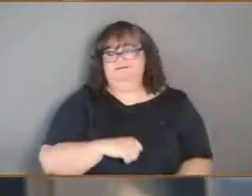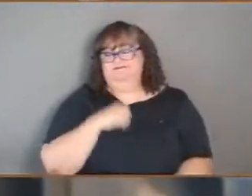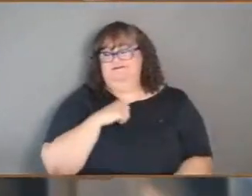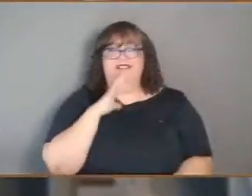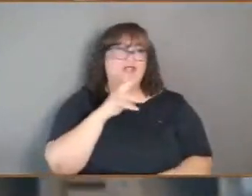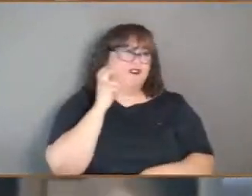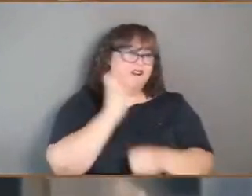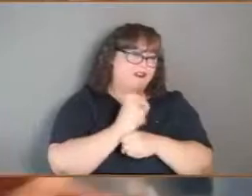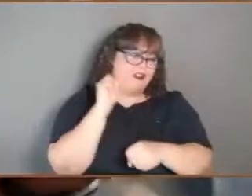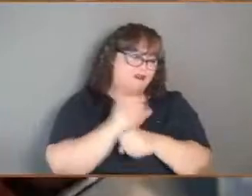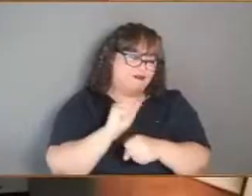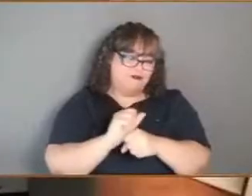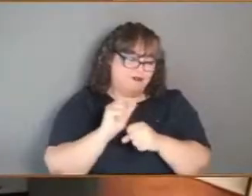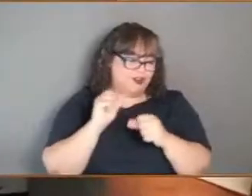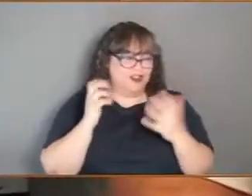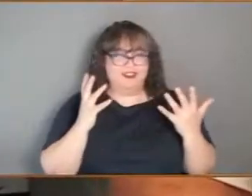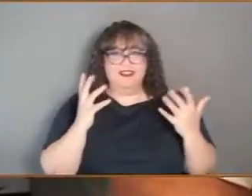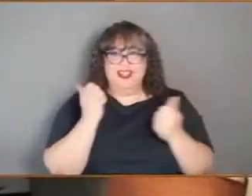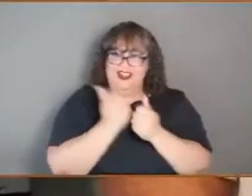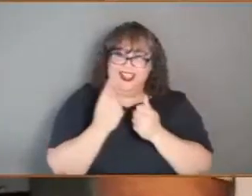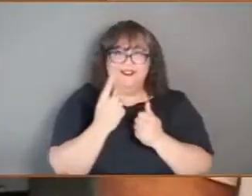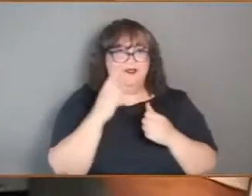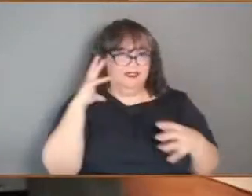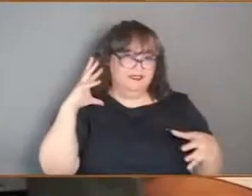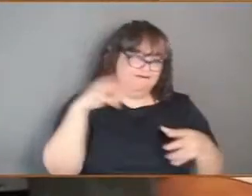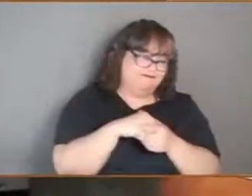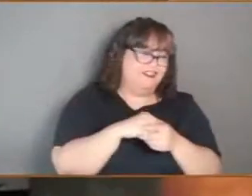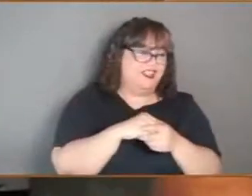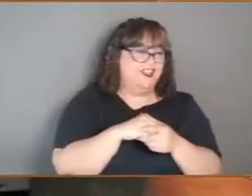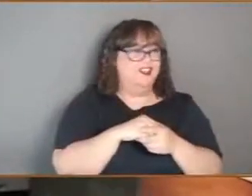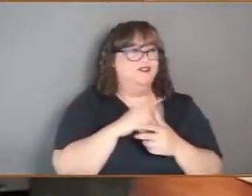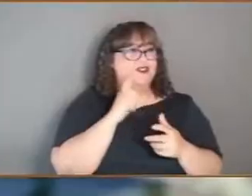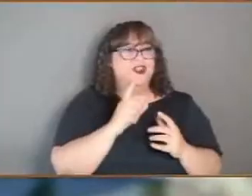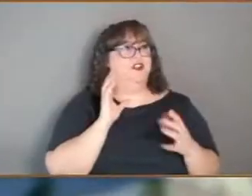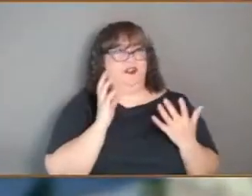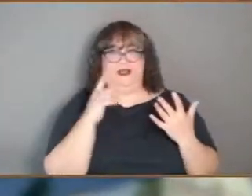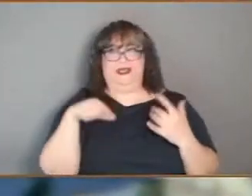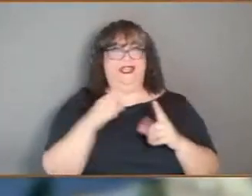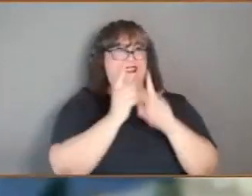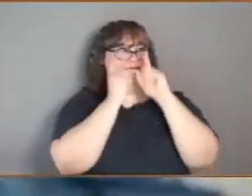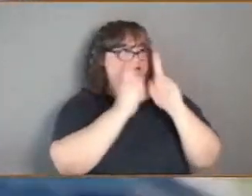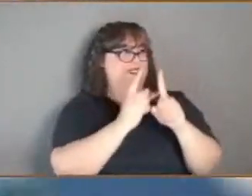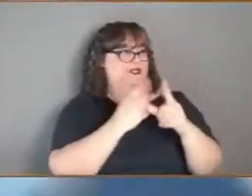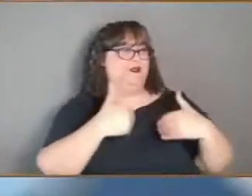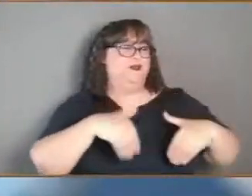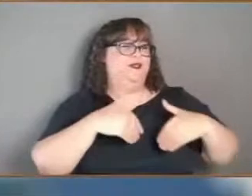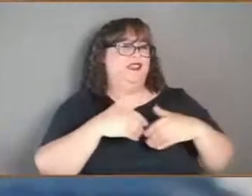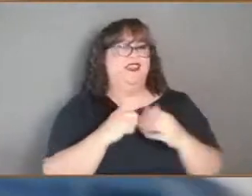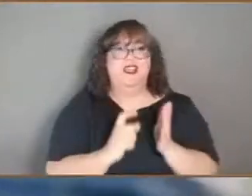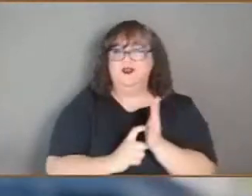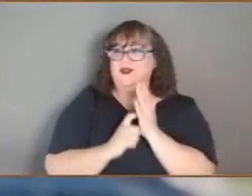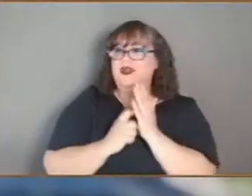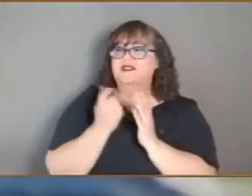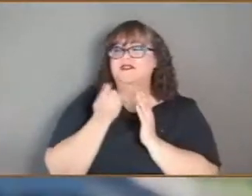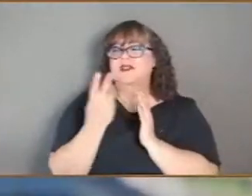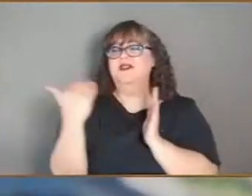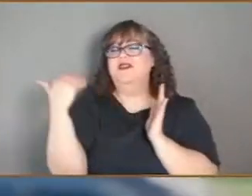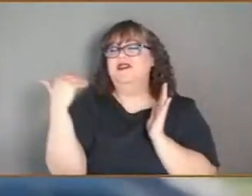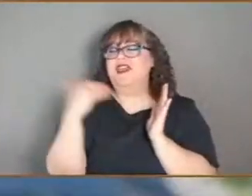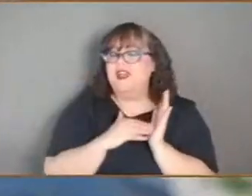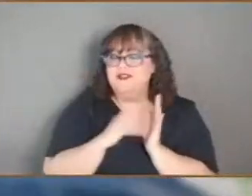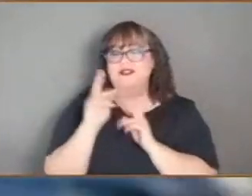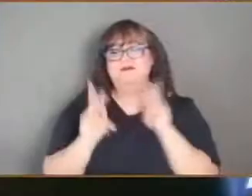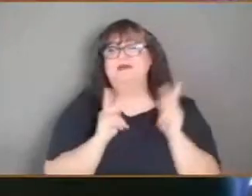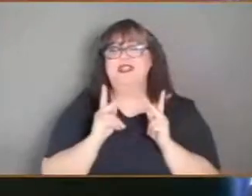everyone, have done to contribute to the success of this mission. It takes thousands and thousands of people to get us to where we